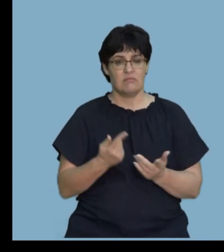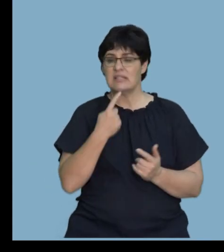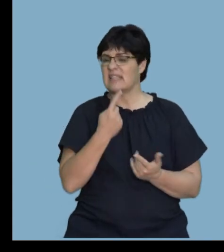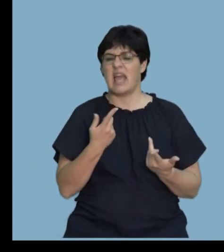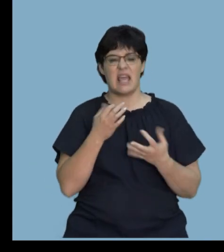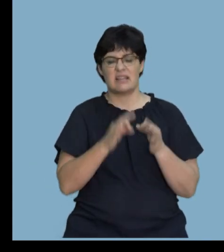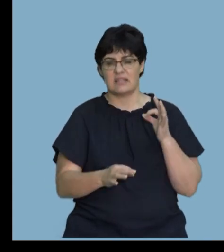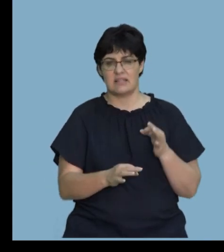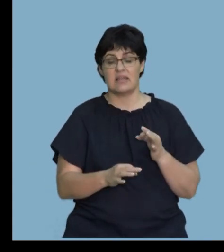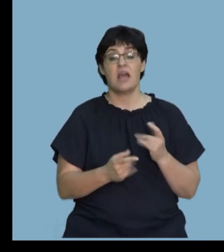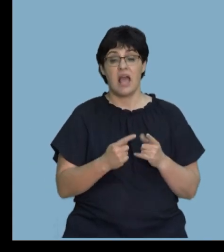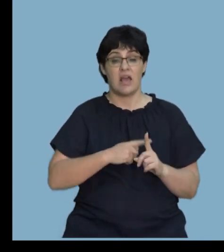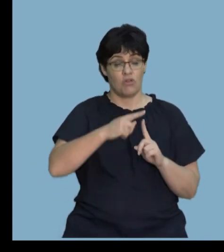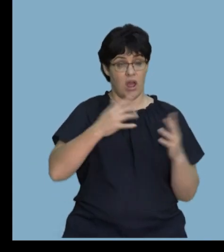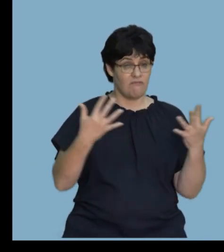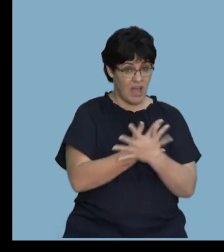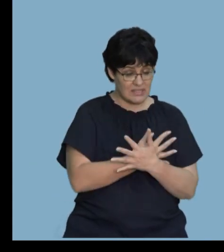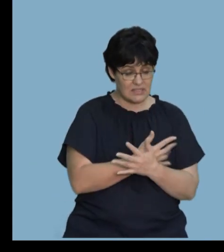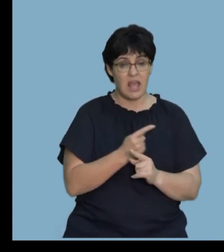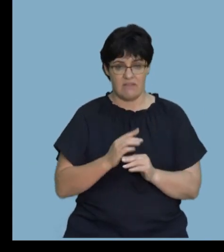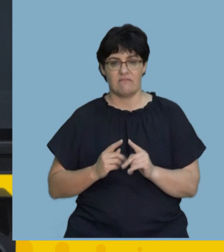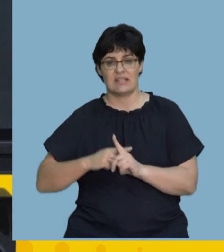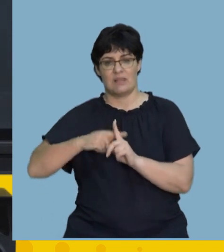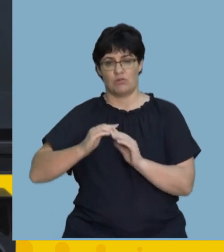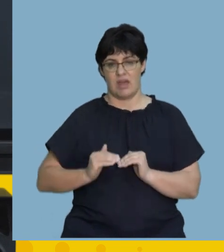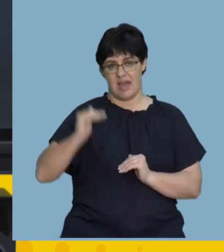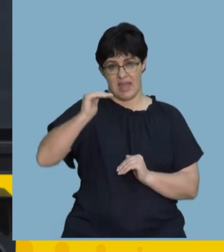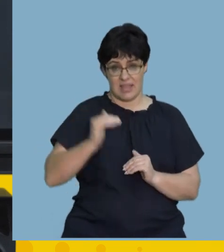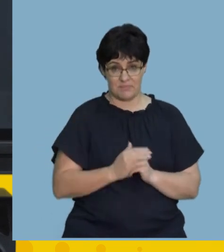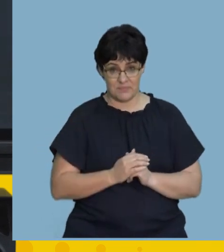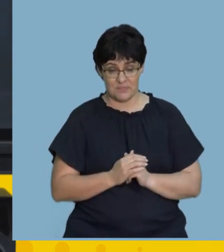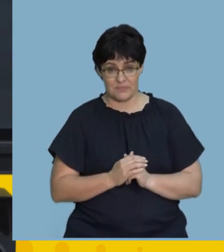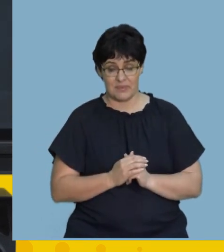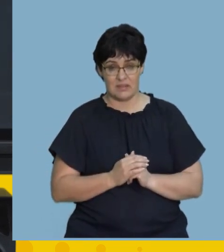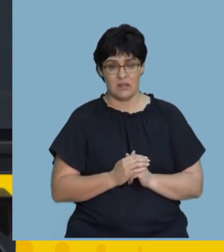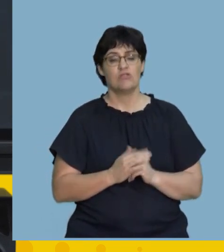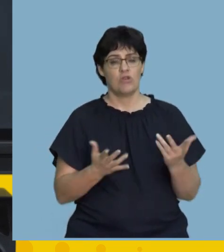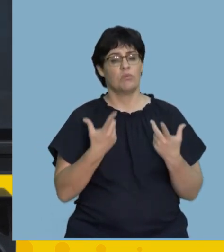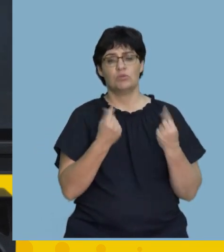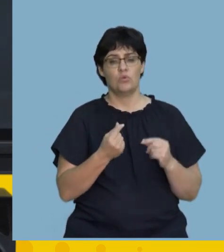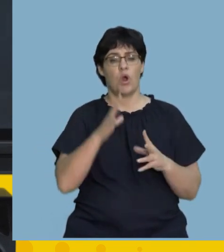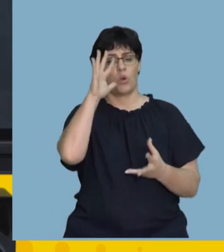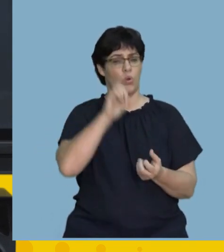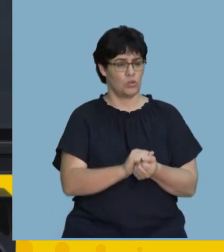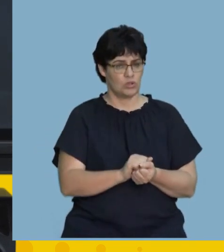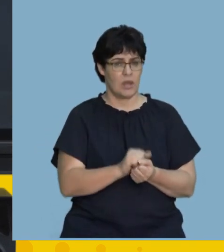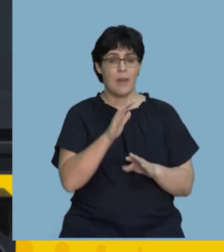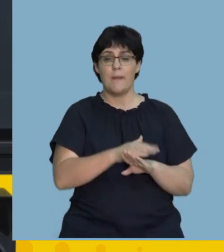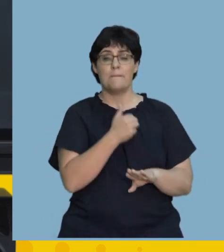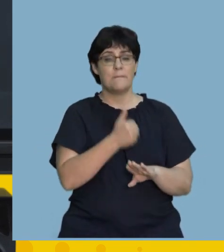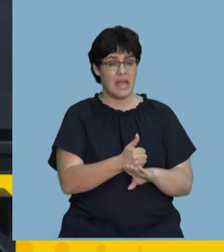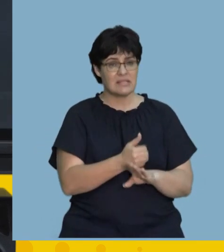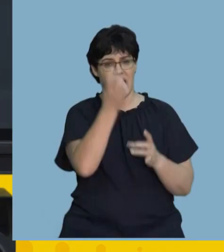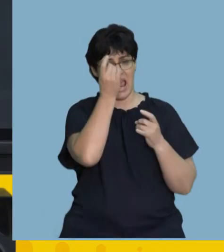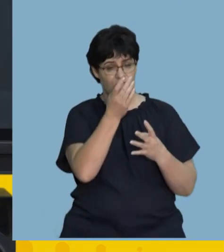reaction effectively increases with temperature. So what I've done in the conclusion, based on the information that was